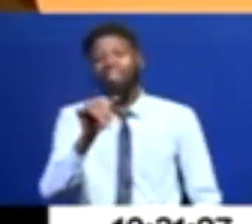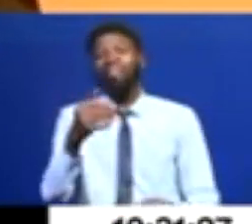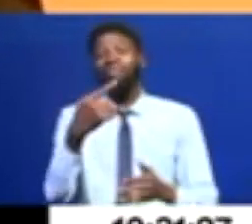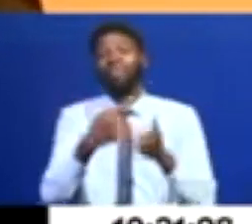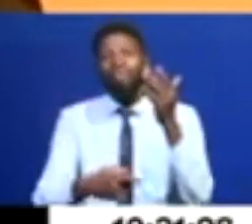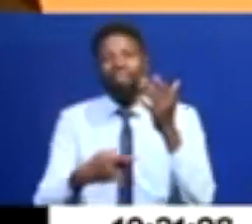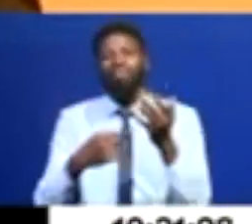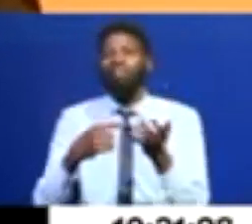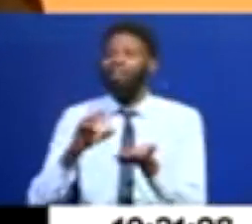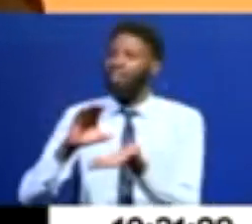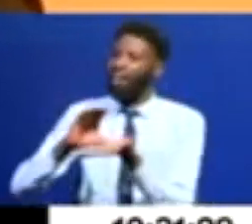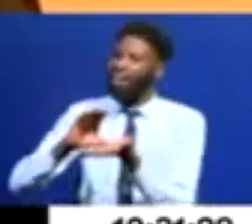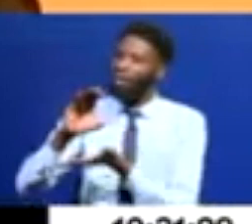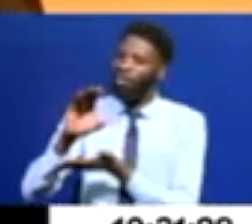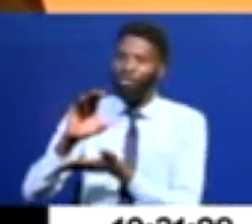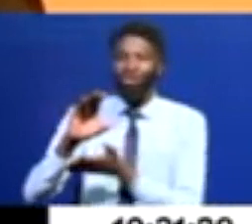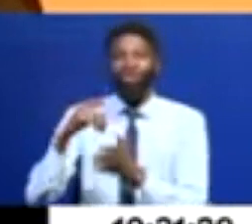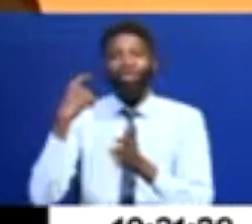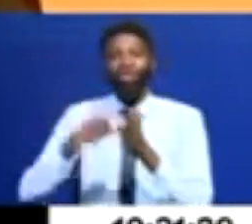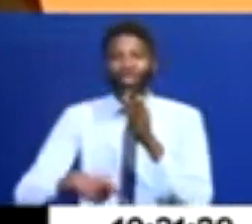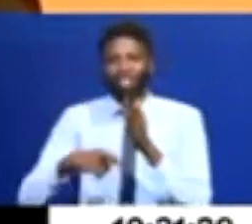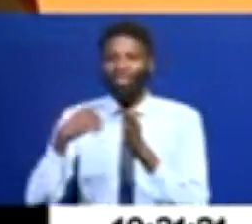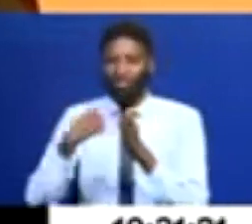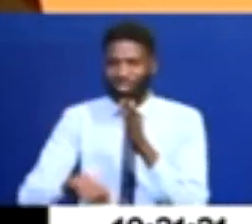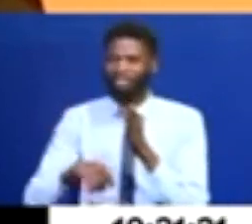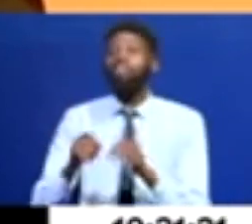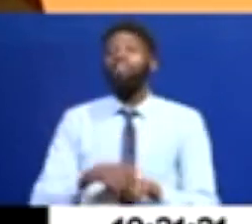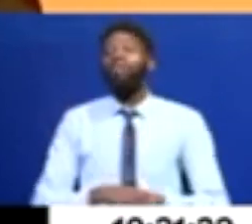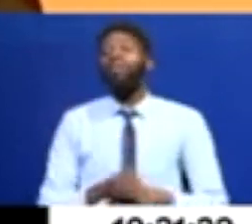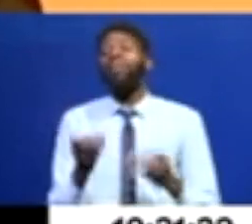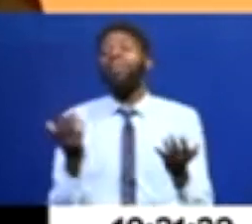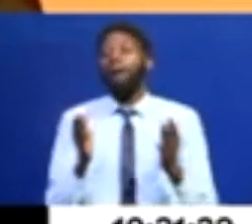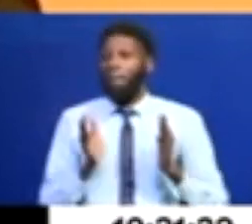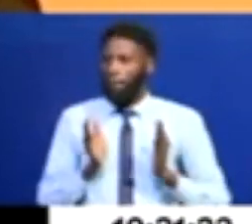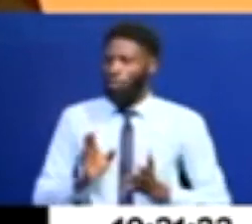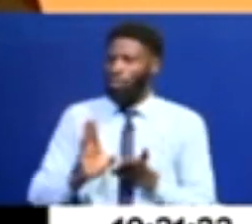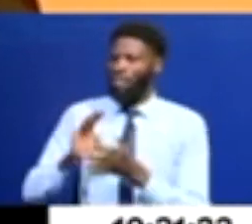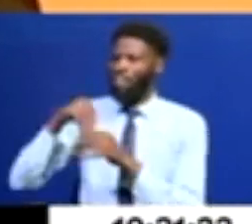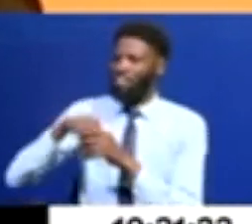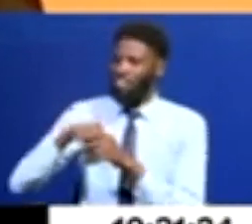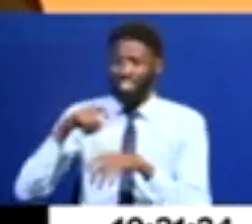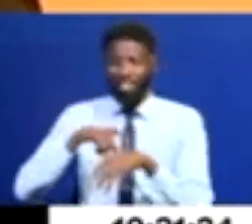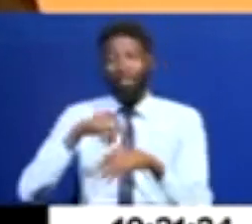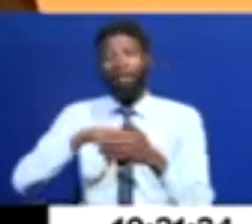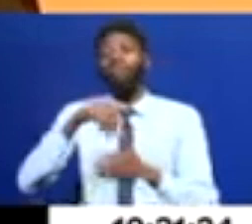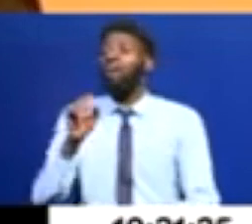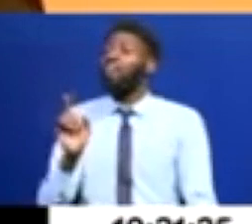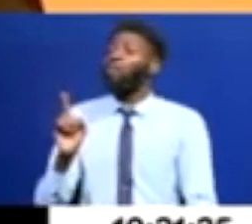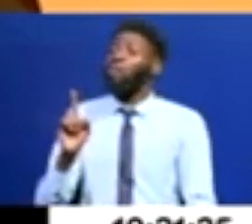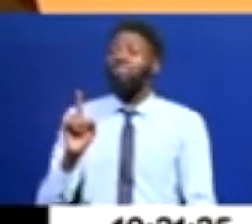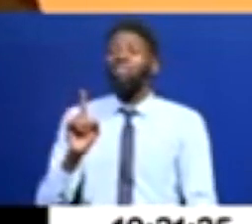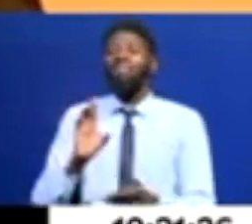capital deduction. Where an investor, once he has invested outside Nairobi, is